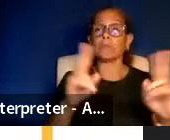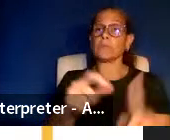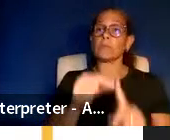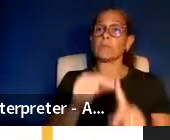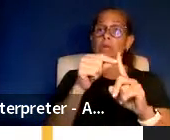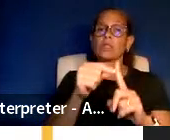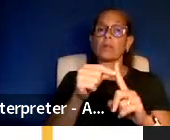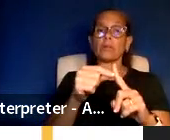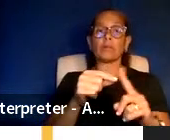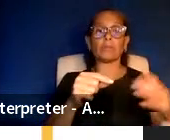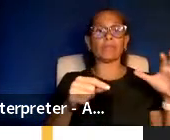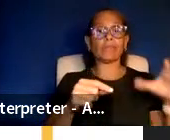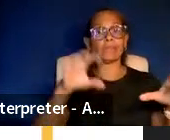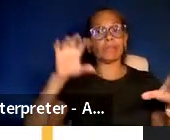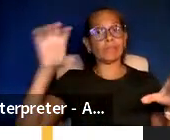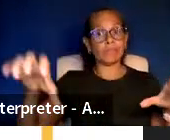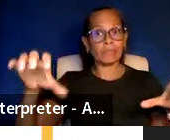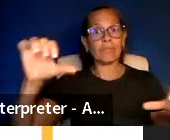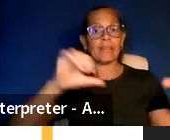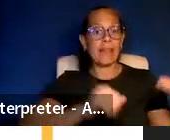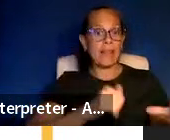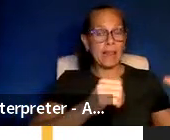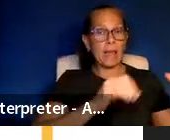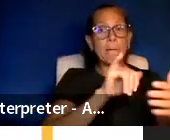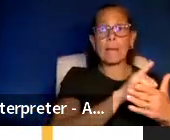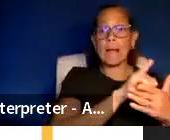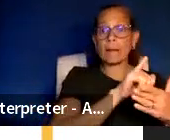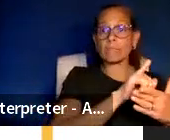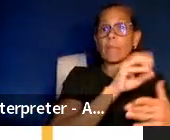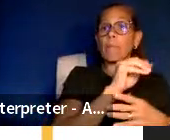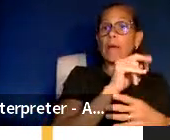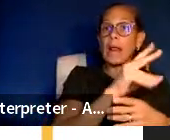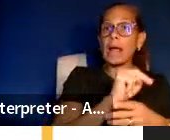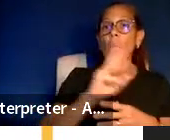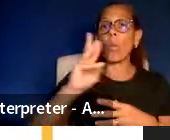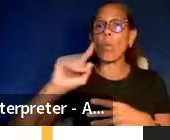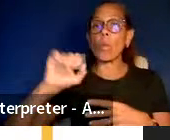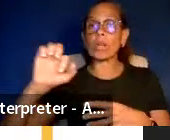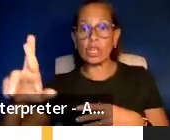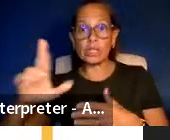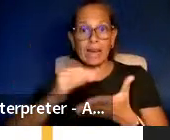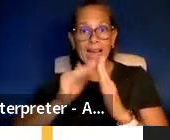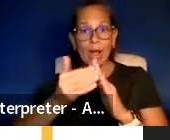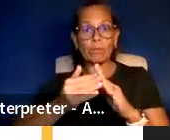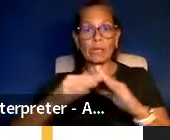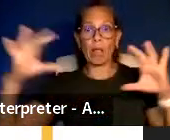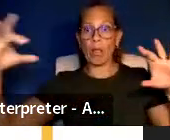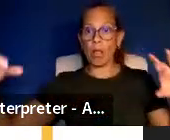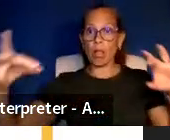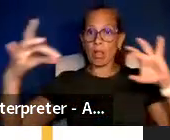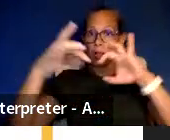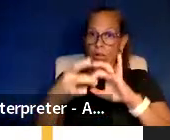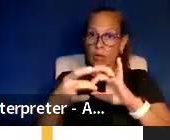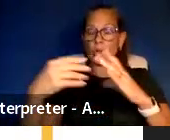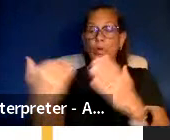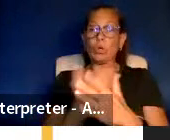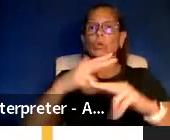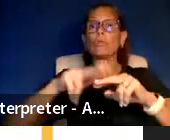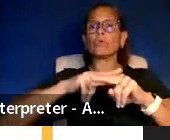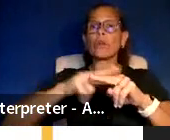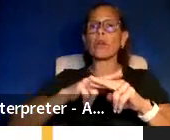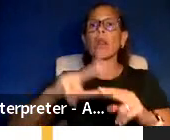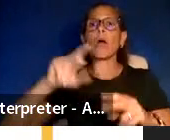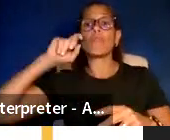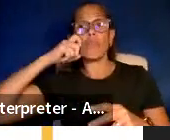2 major life sciences hubs, Manhattan and Westchester County. That geographic connection combined with new rail service will give